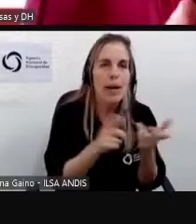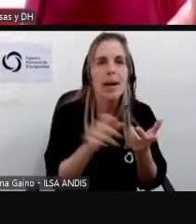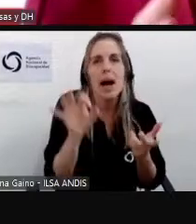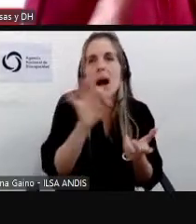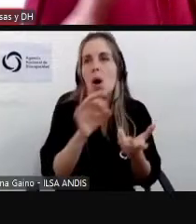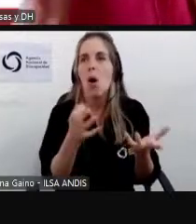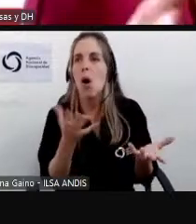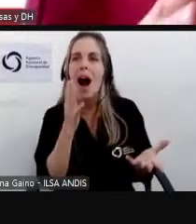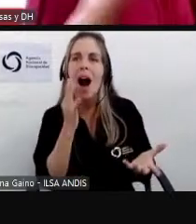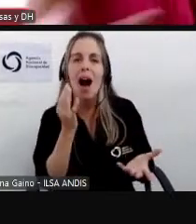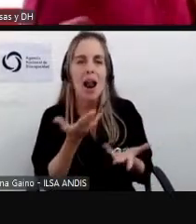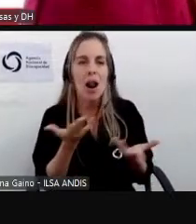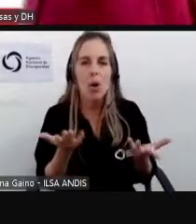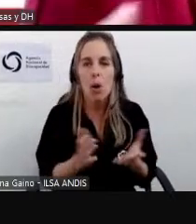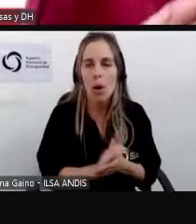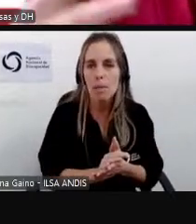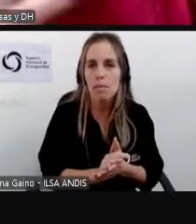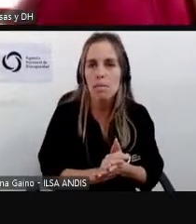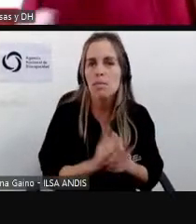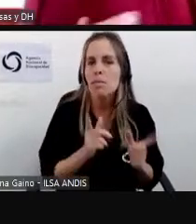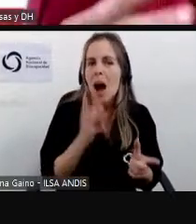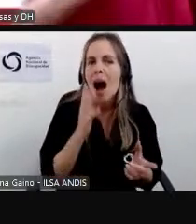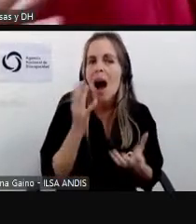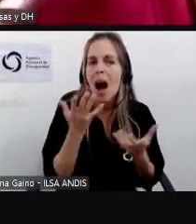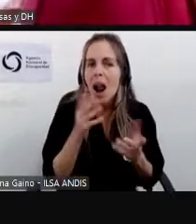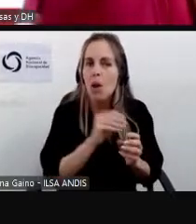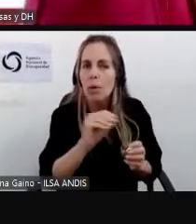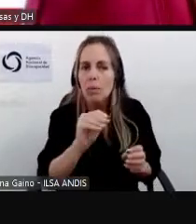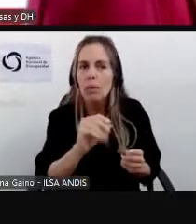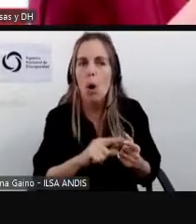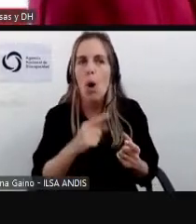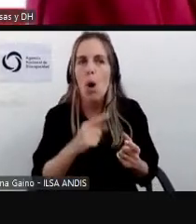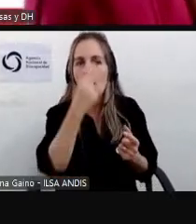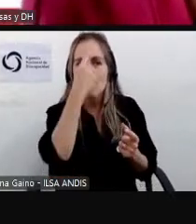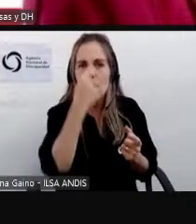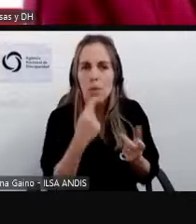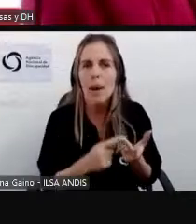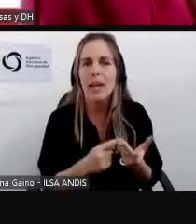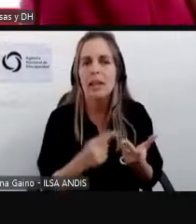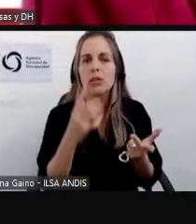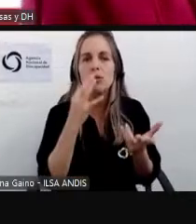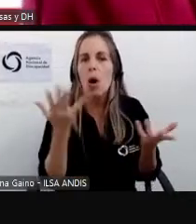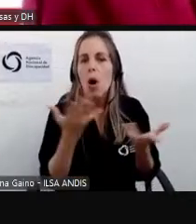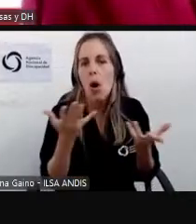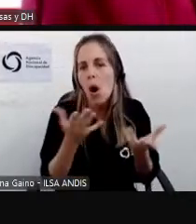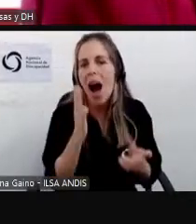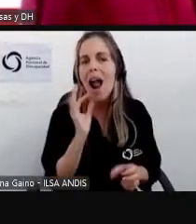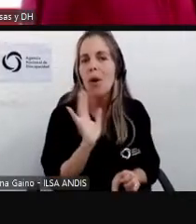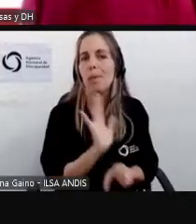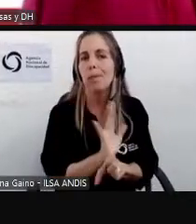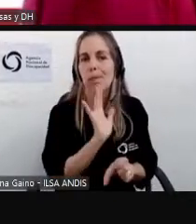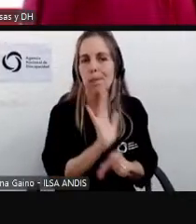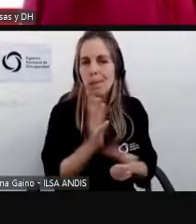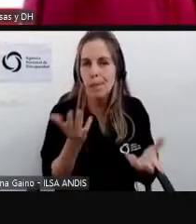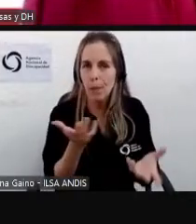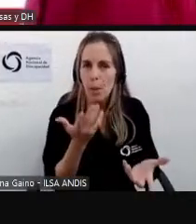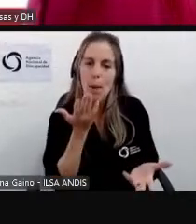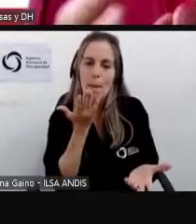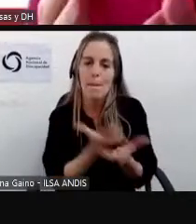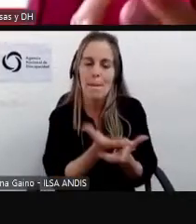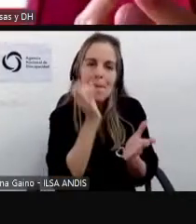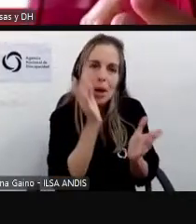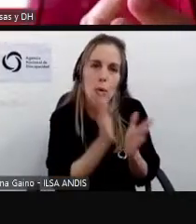guidelines, and the reparation might be public apologies, memorials, monuments, symbolic